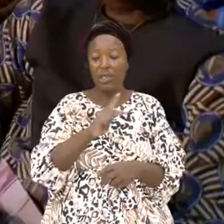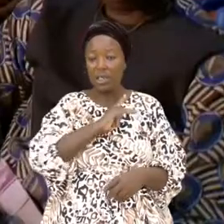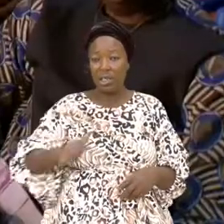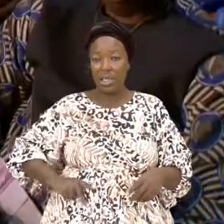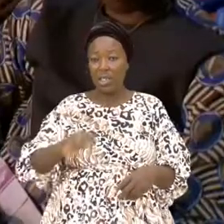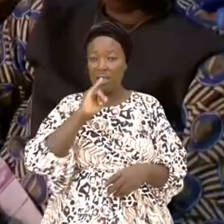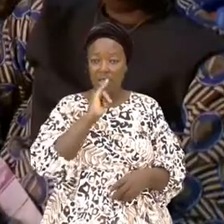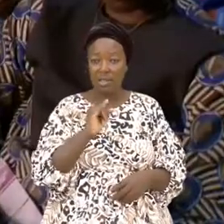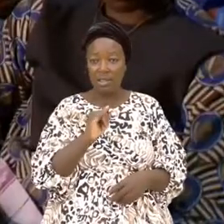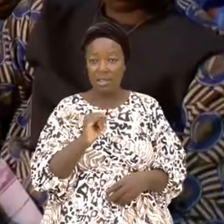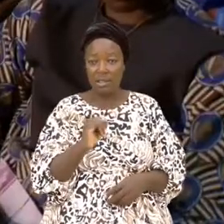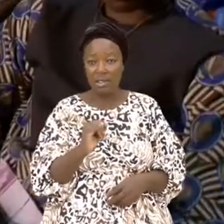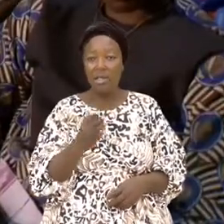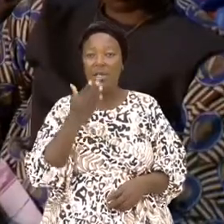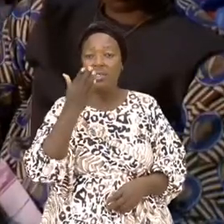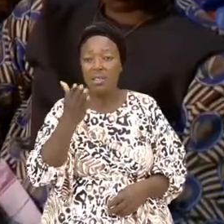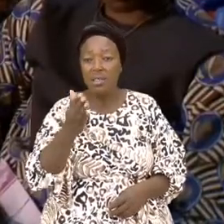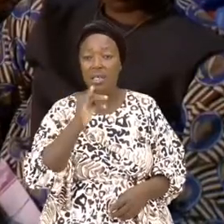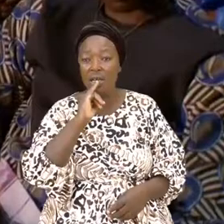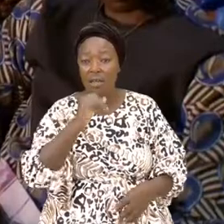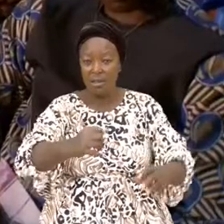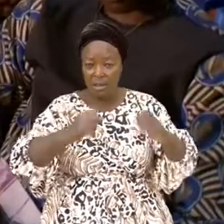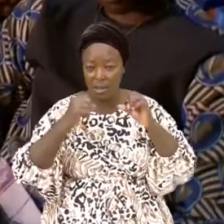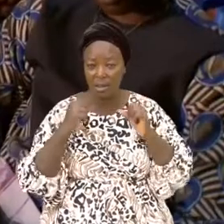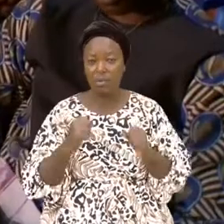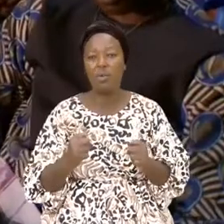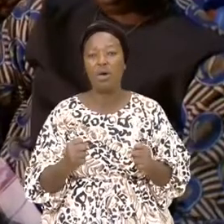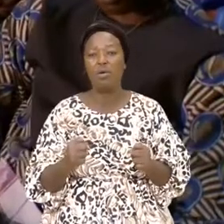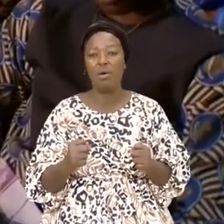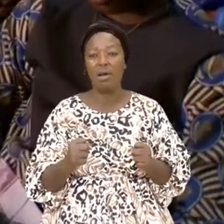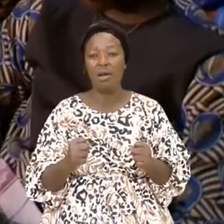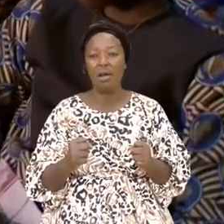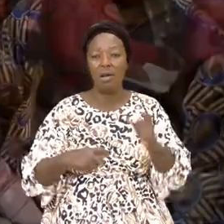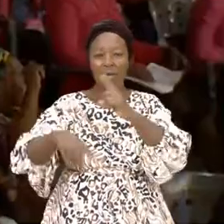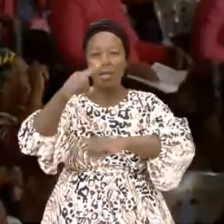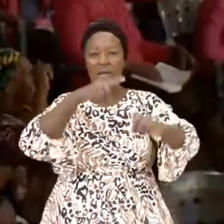is, there is power. Shout amen. Amen.